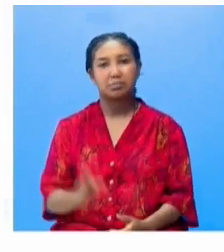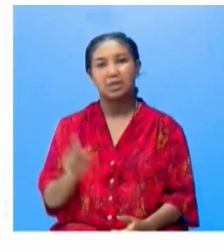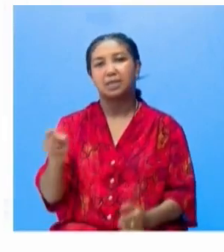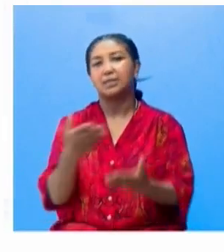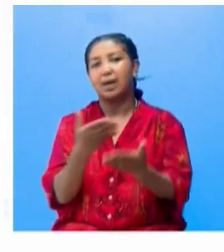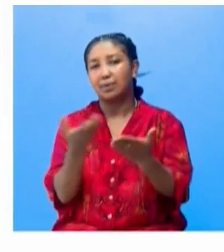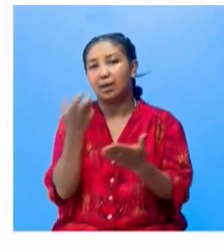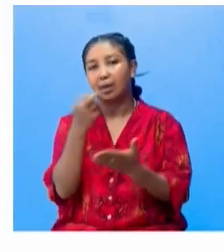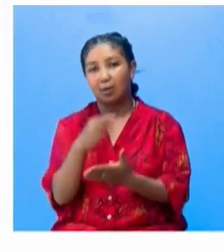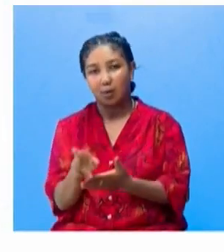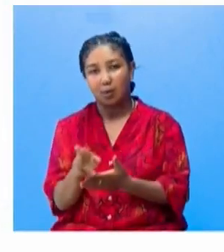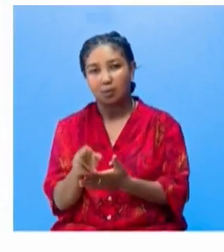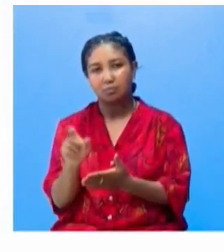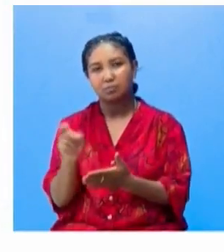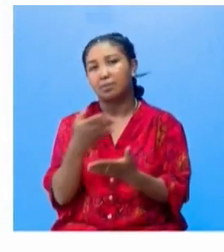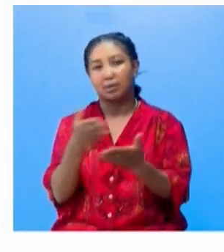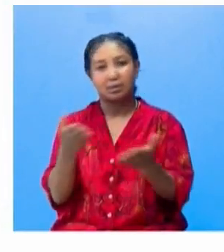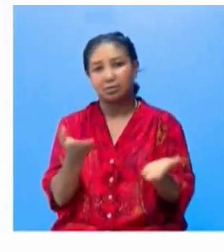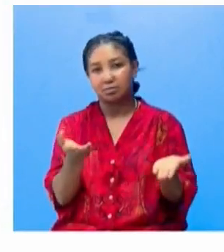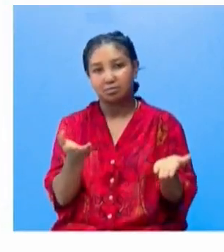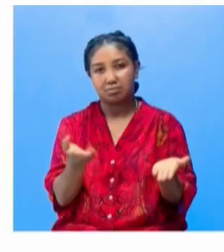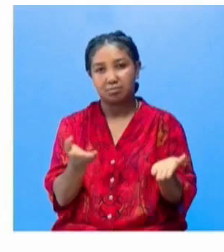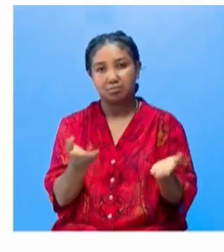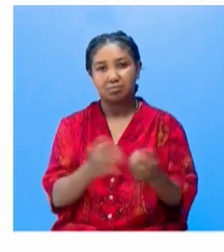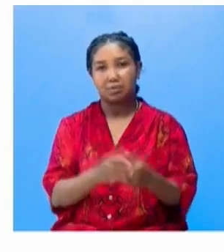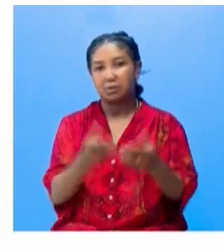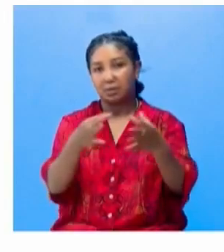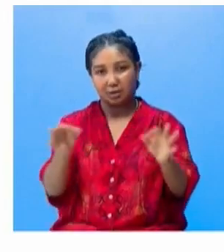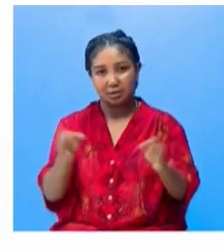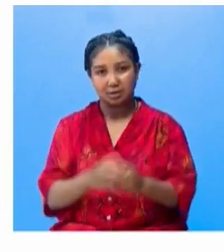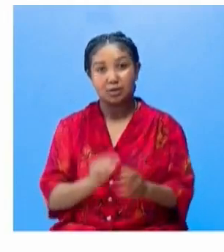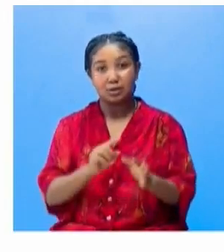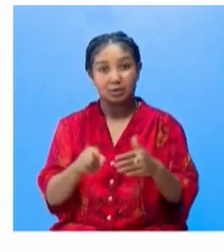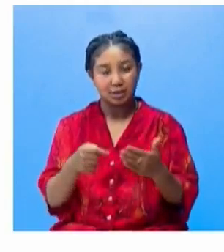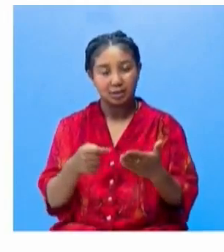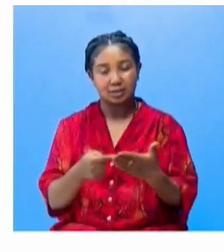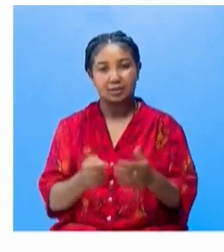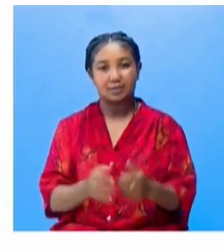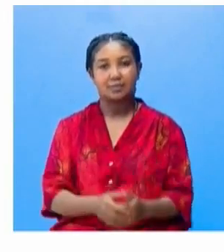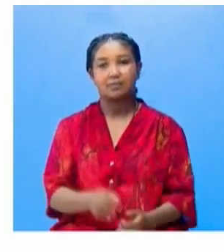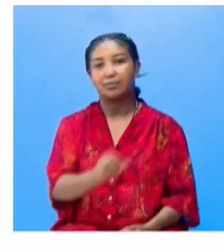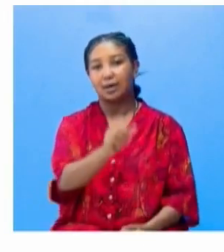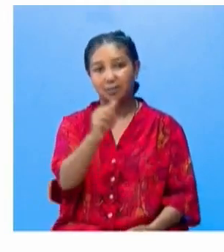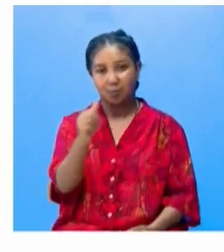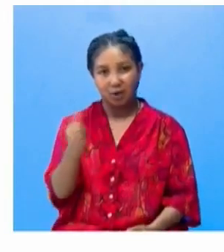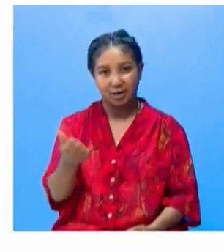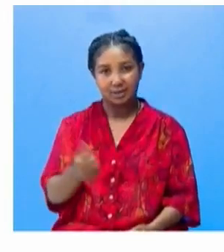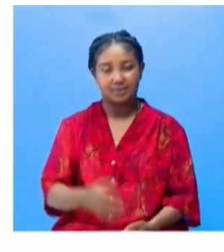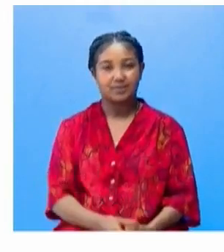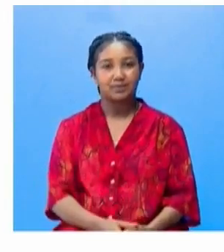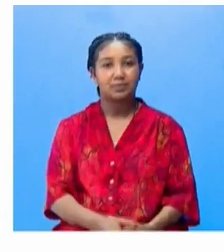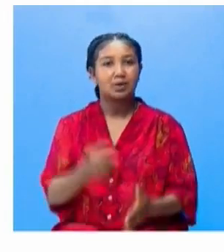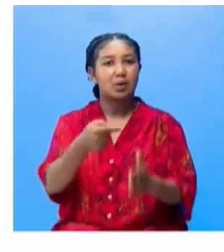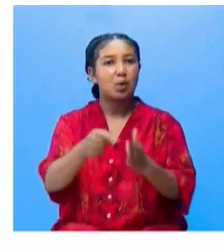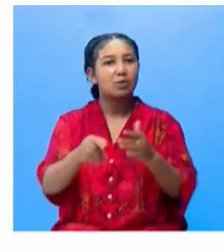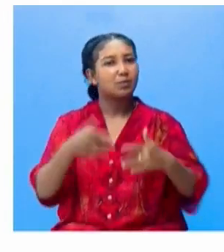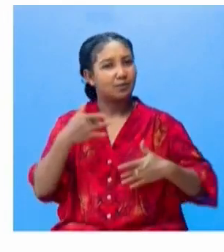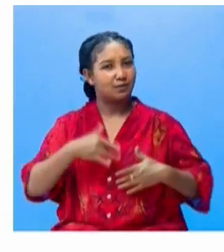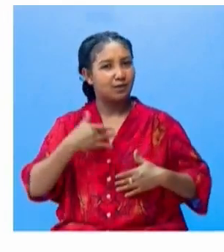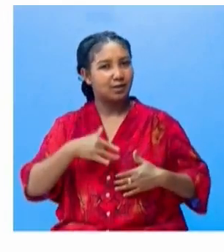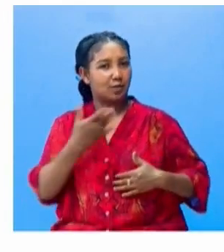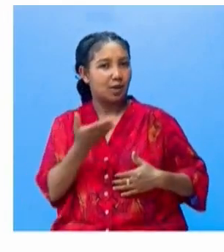something or on something. We will see that in a sentence. And another one, what do you feel?